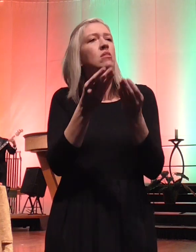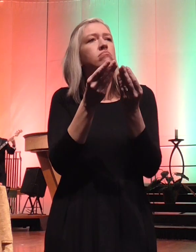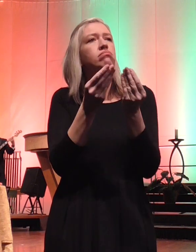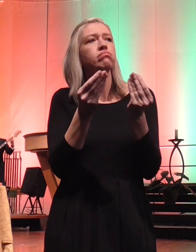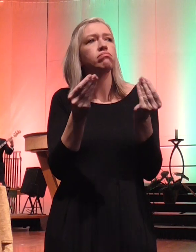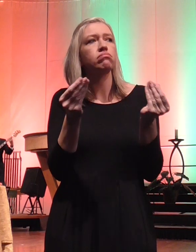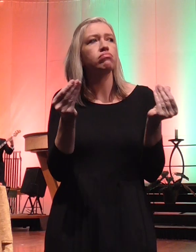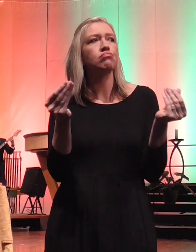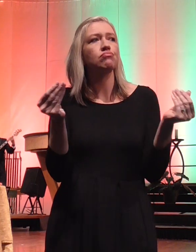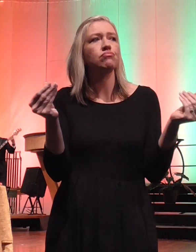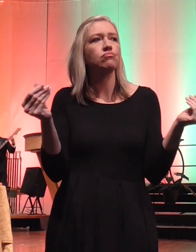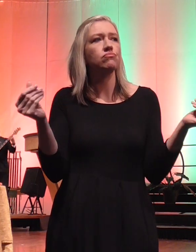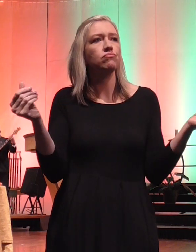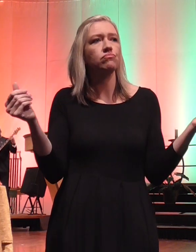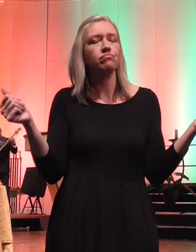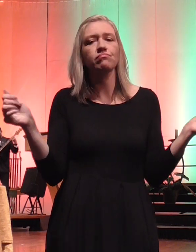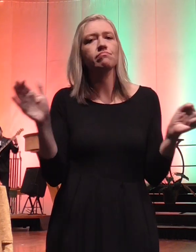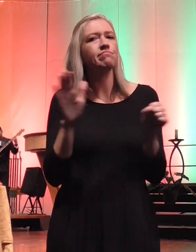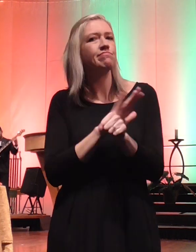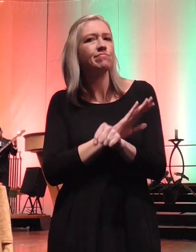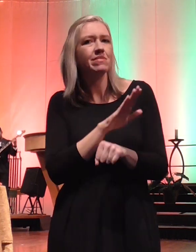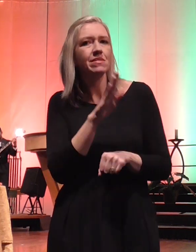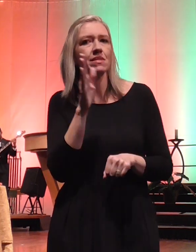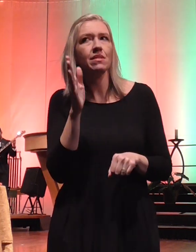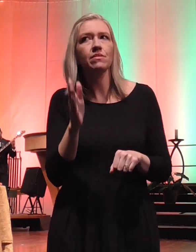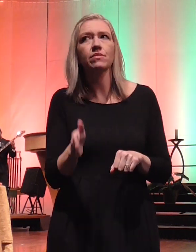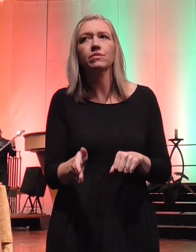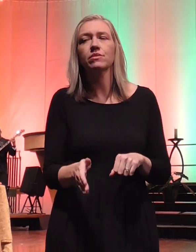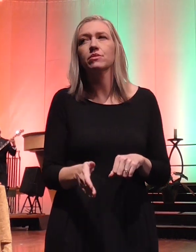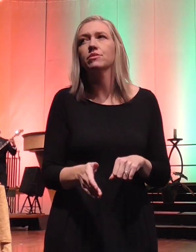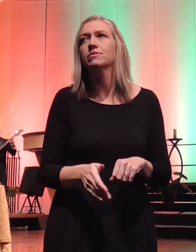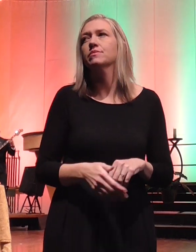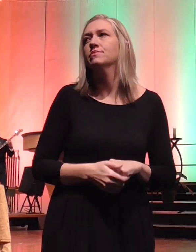fade away.